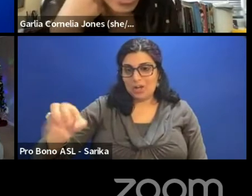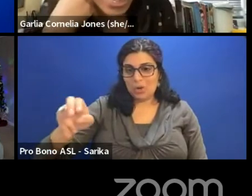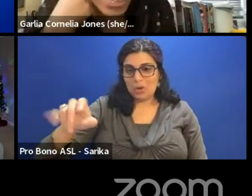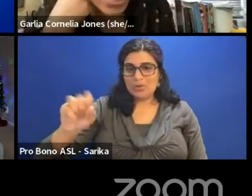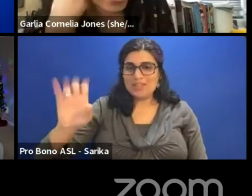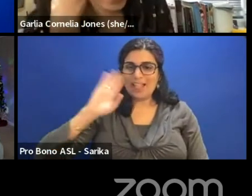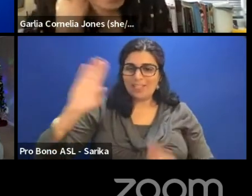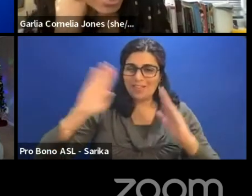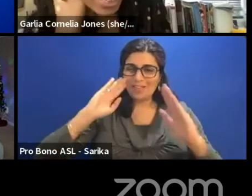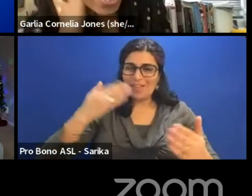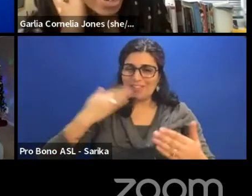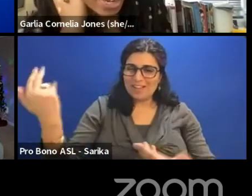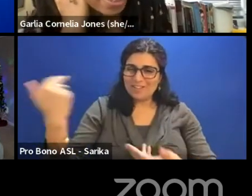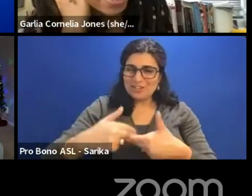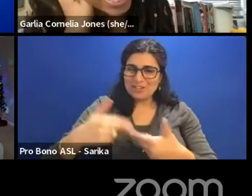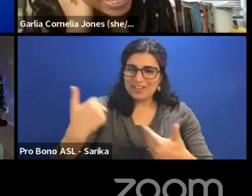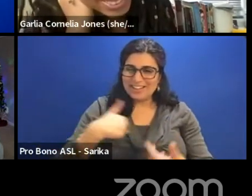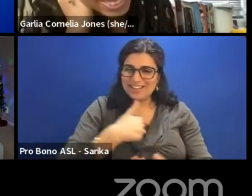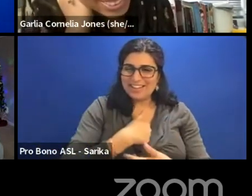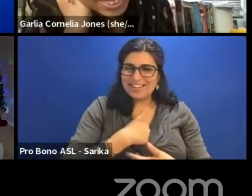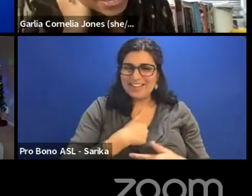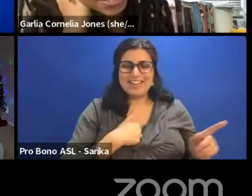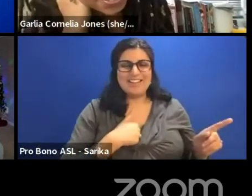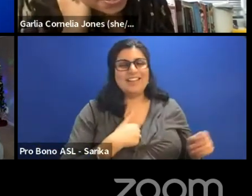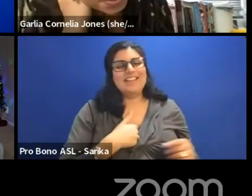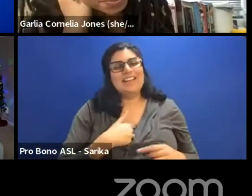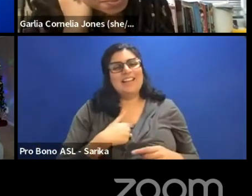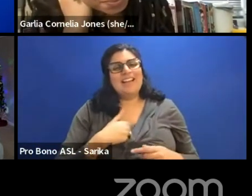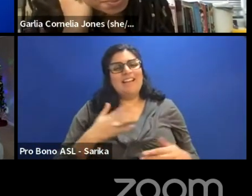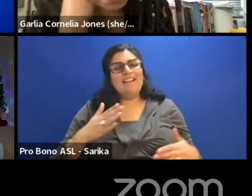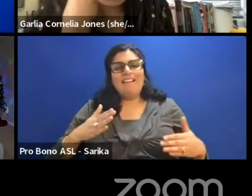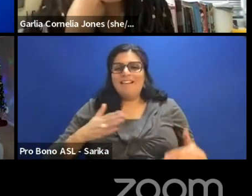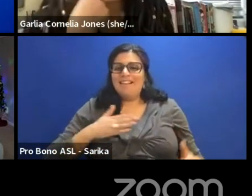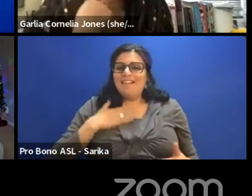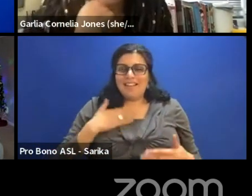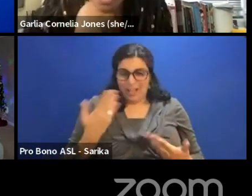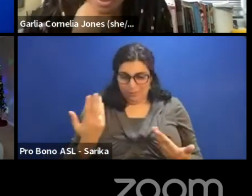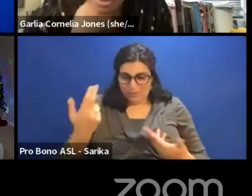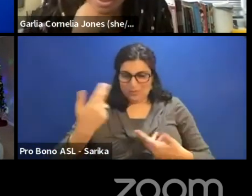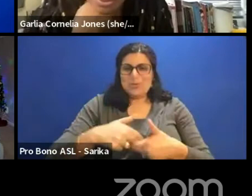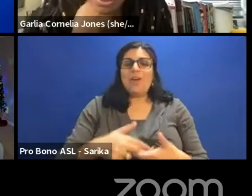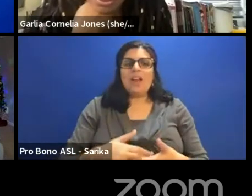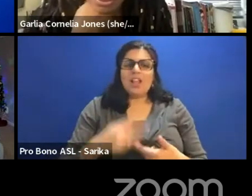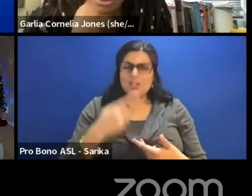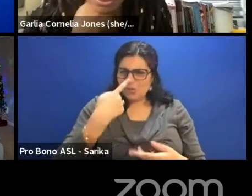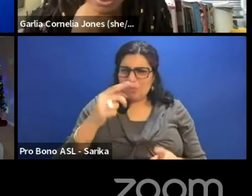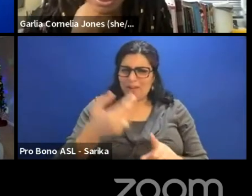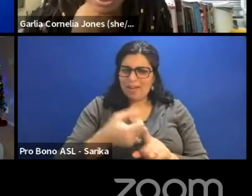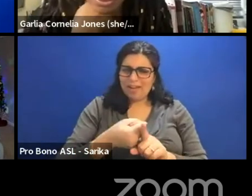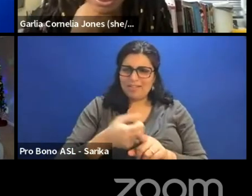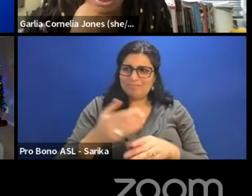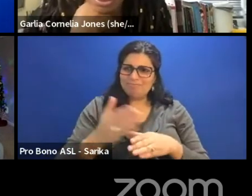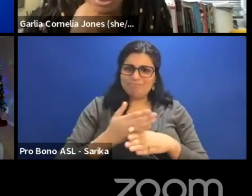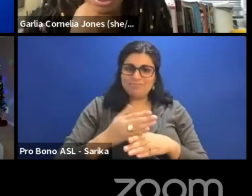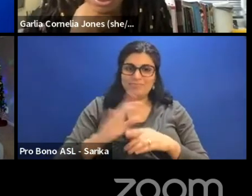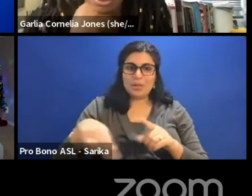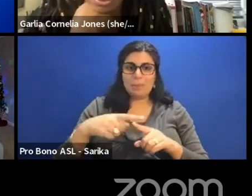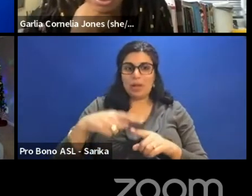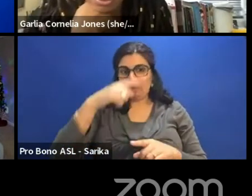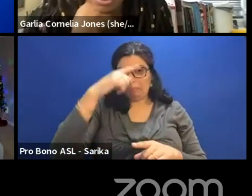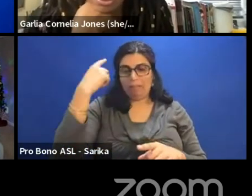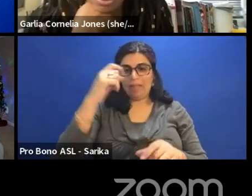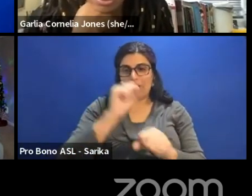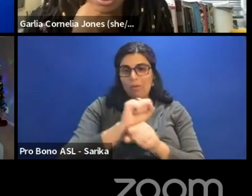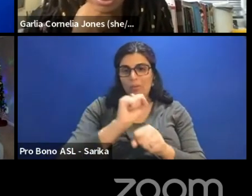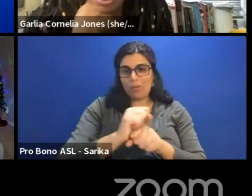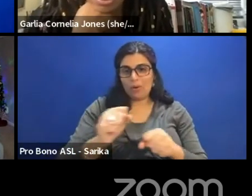us. Thrilled to share space with you, and wonder if you could just share a little bit with us about Blackboard Plays, which you